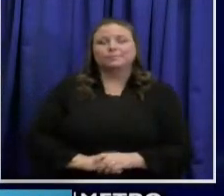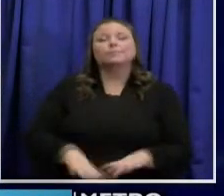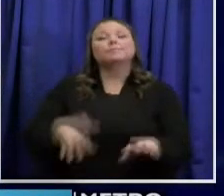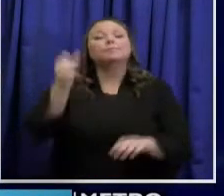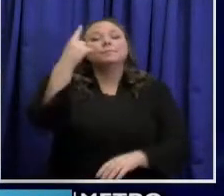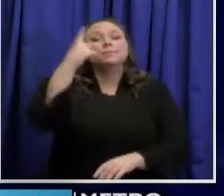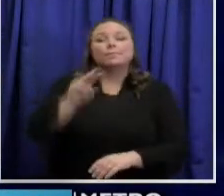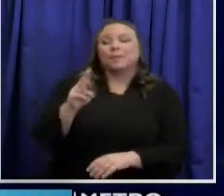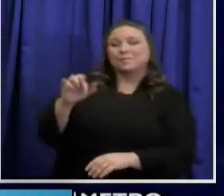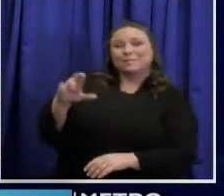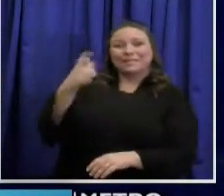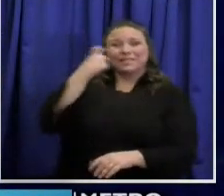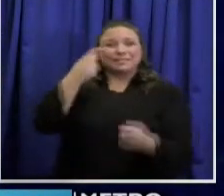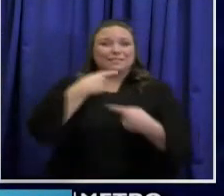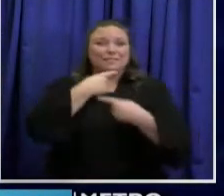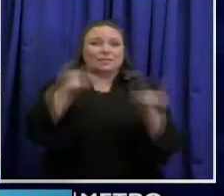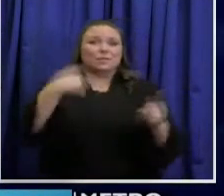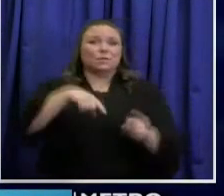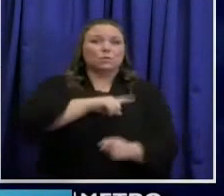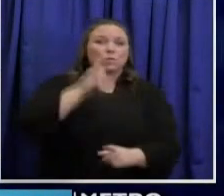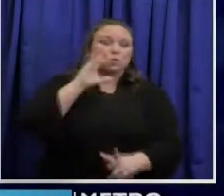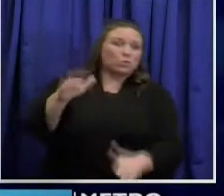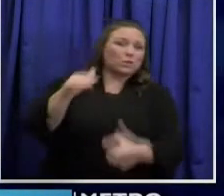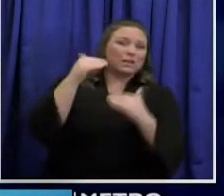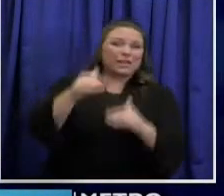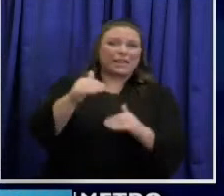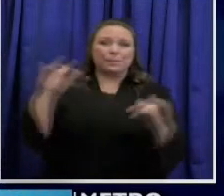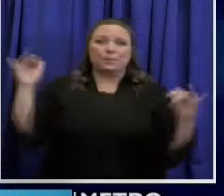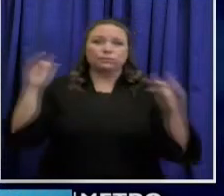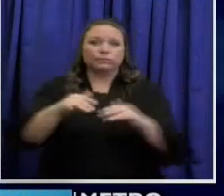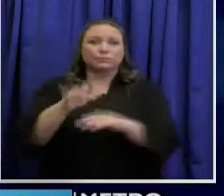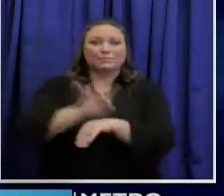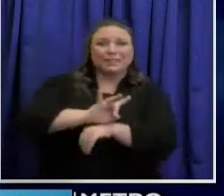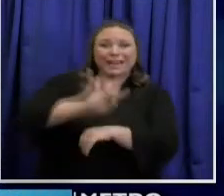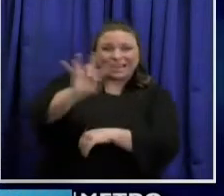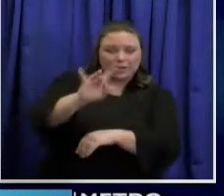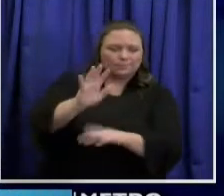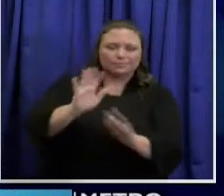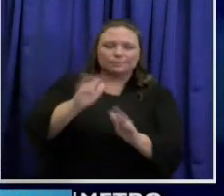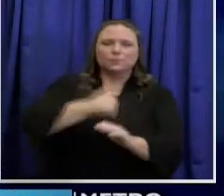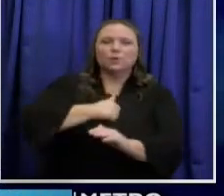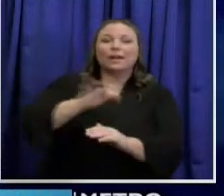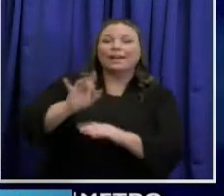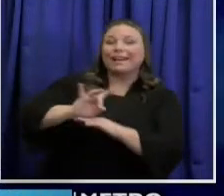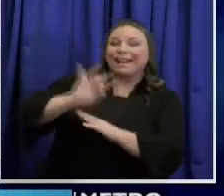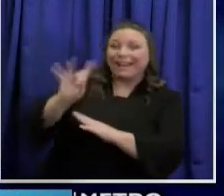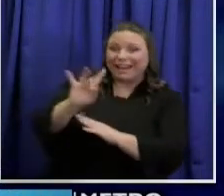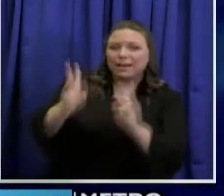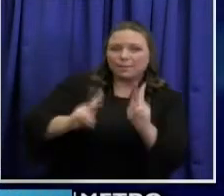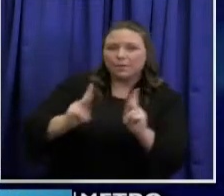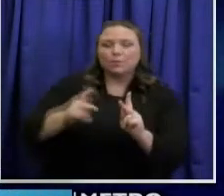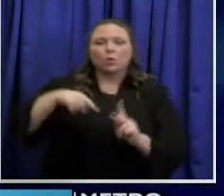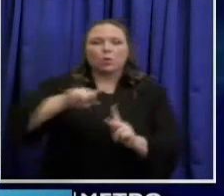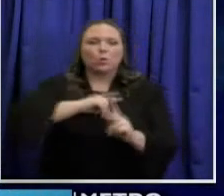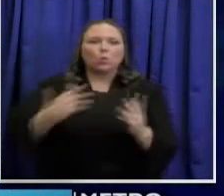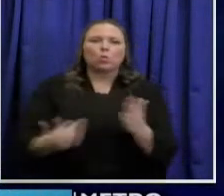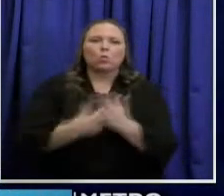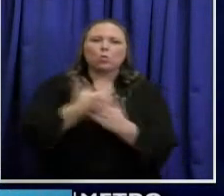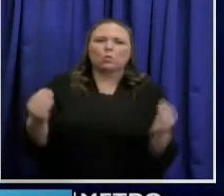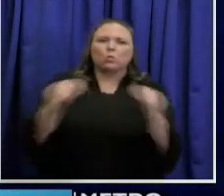Now, as the mayor announced, we're going to limit the size of gatherings to 8, and the public health will have a stricter filter on new